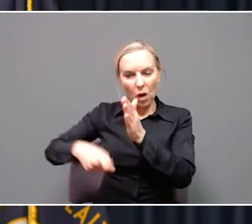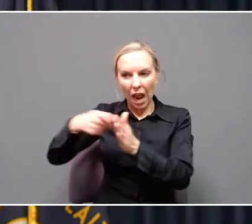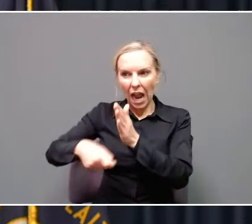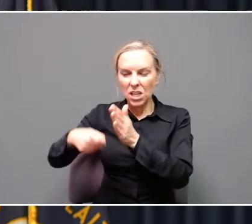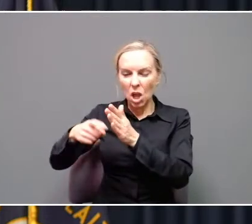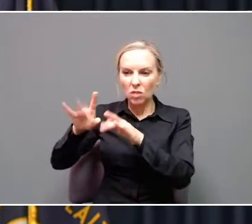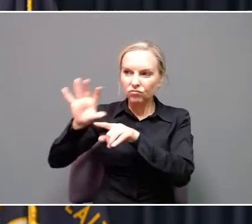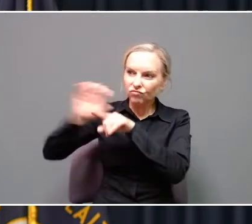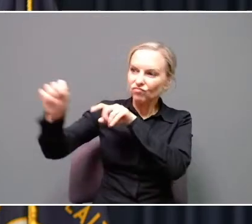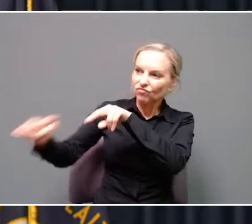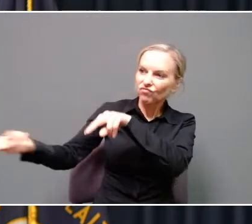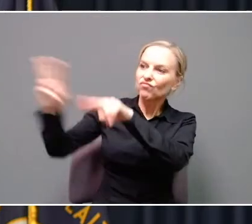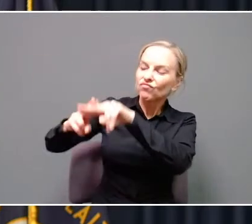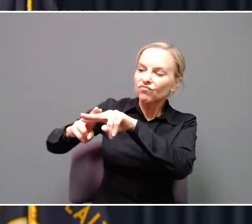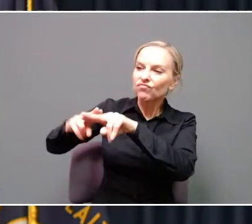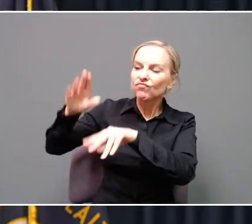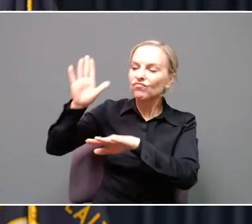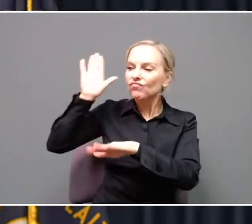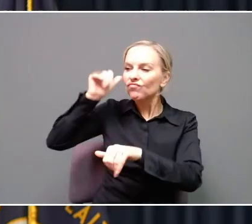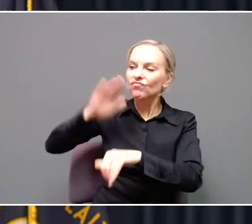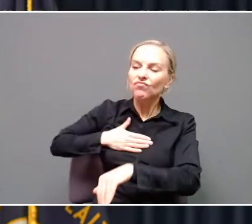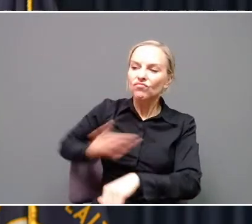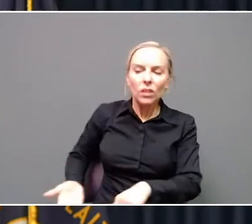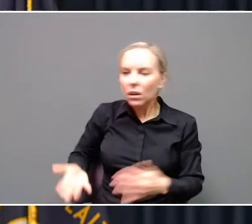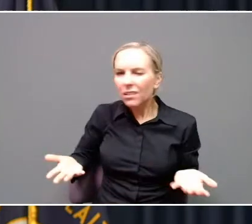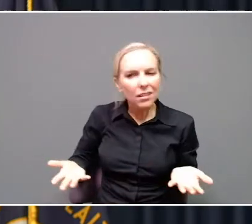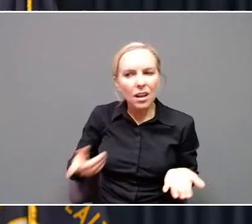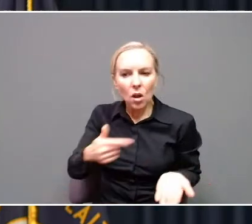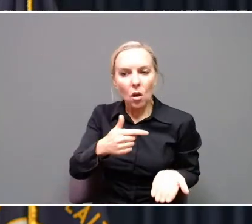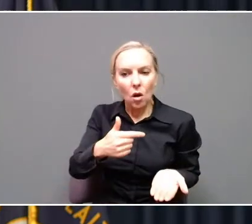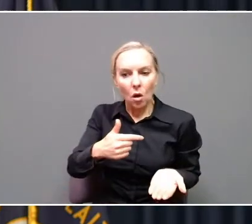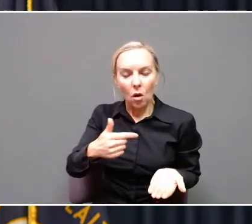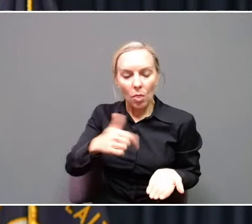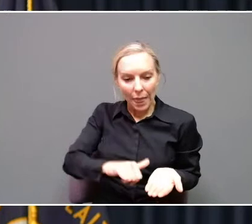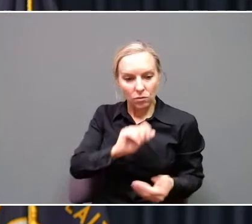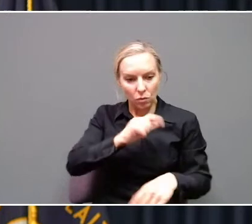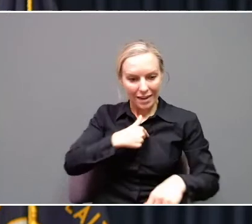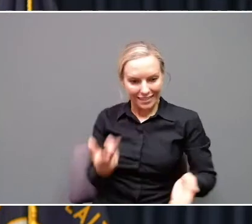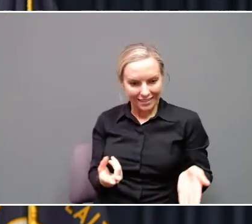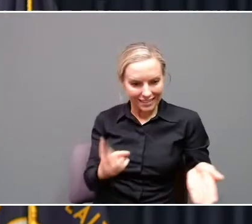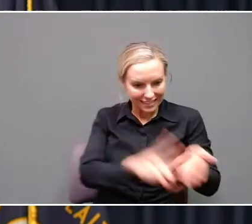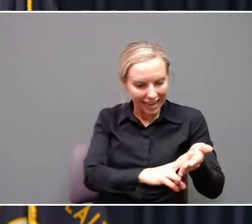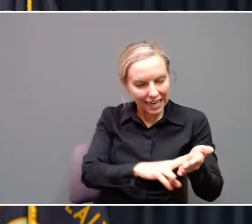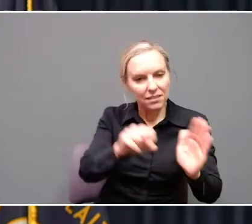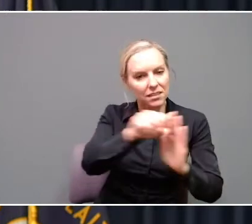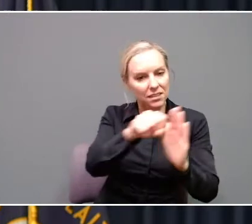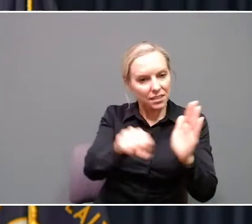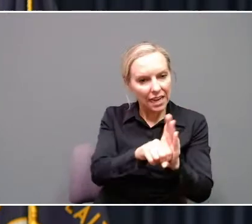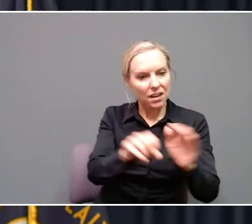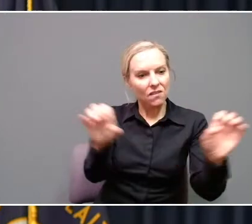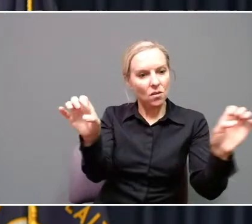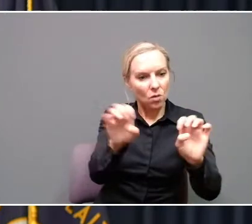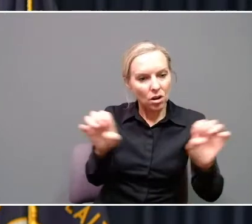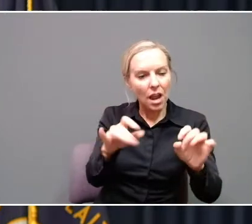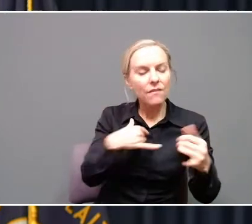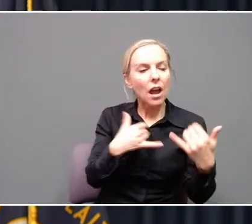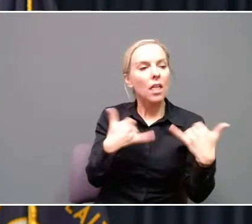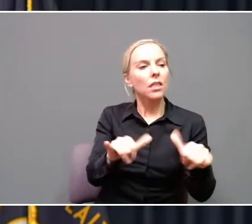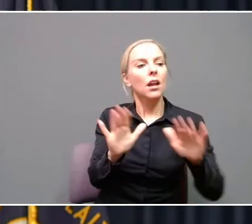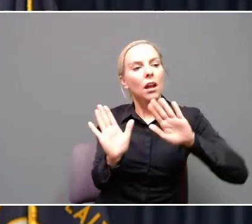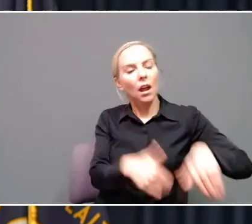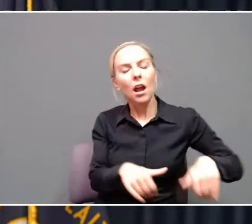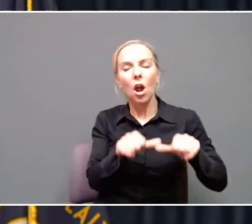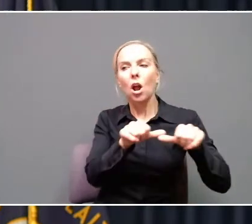baseline price is only set when I sign the state of emergency. By letting it go further, it'd make it even